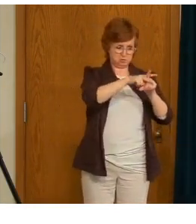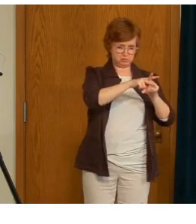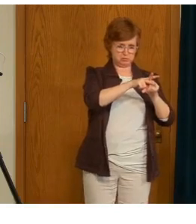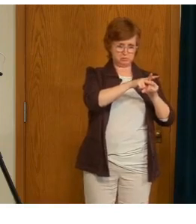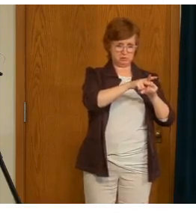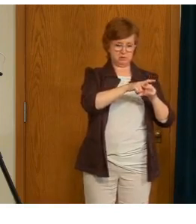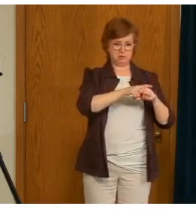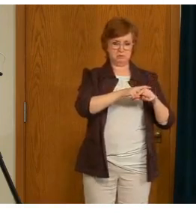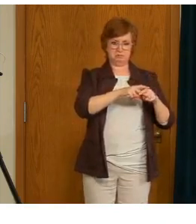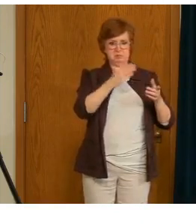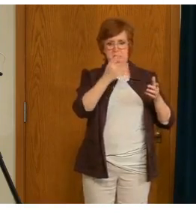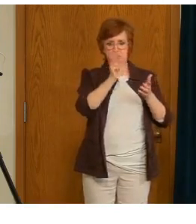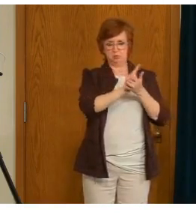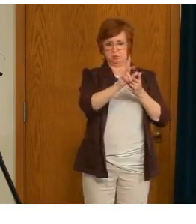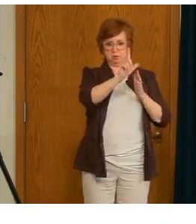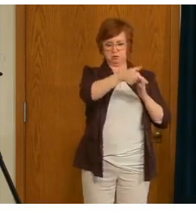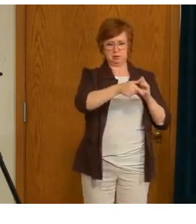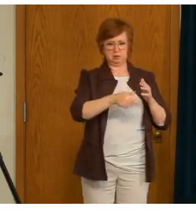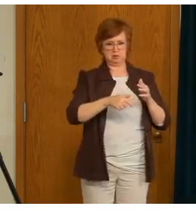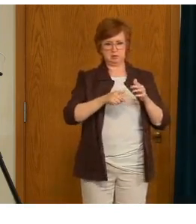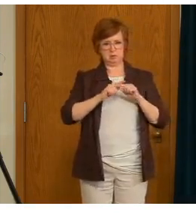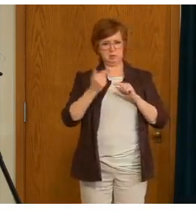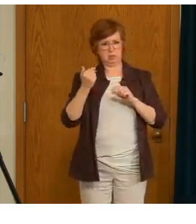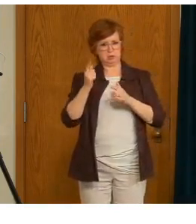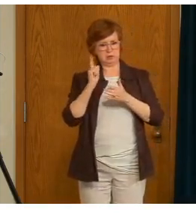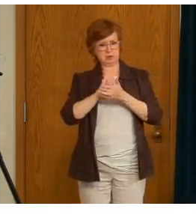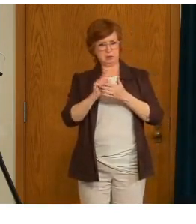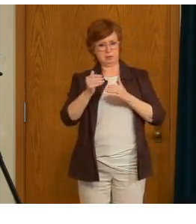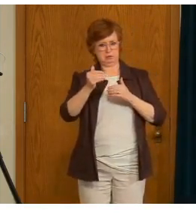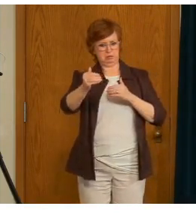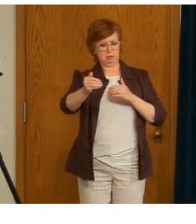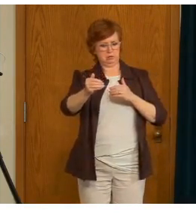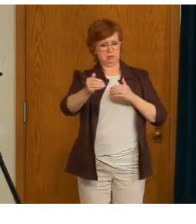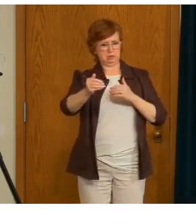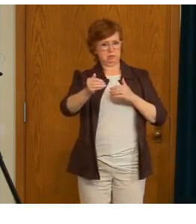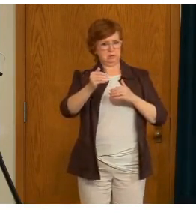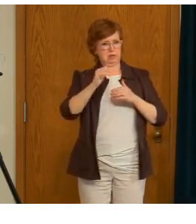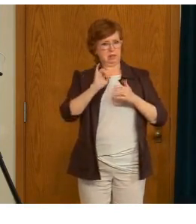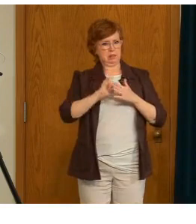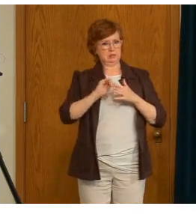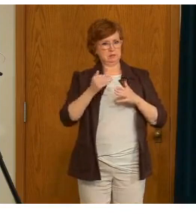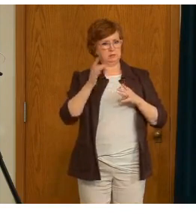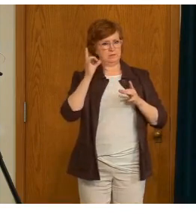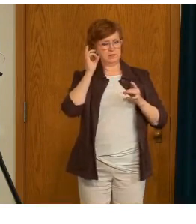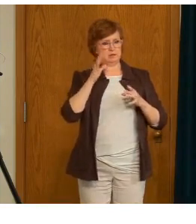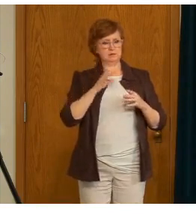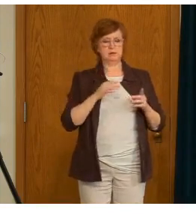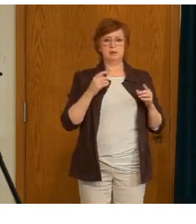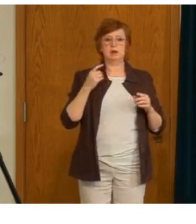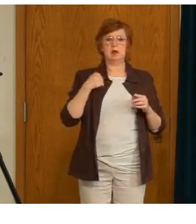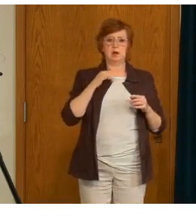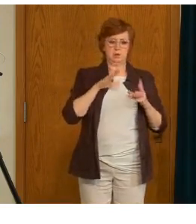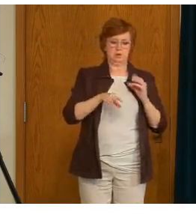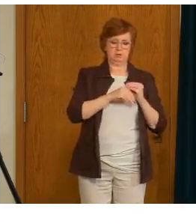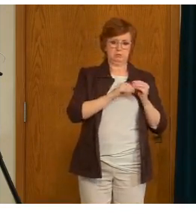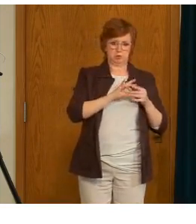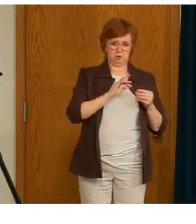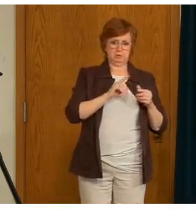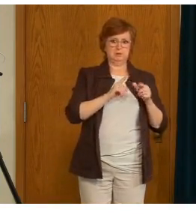maybe Scott can finish off. Because we're going to move through that second dose very quickly, it's going to